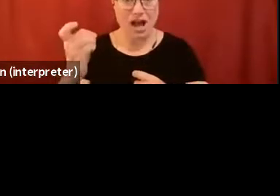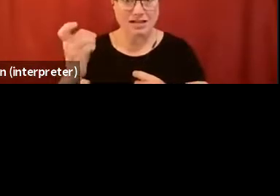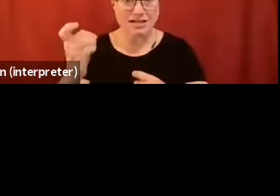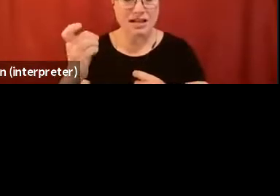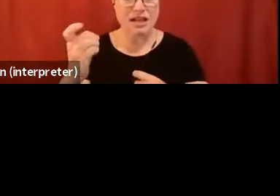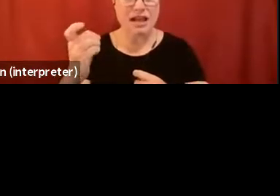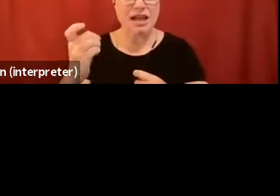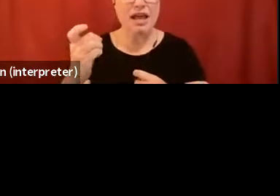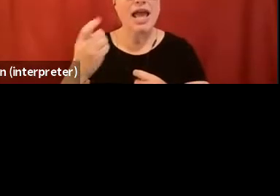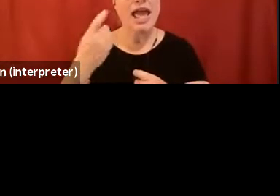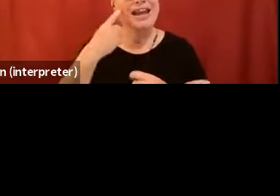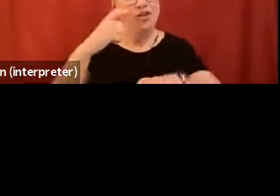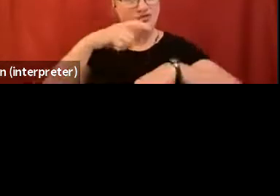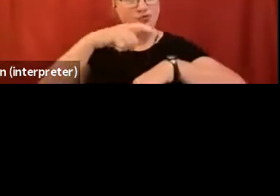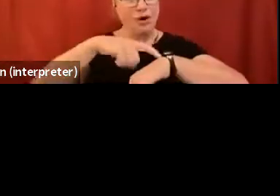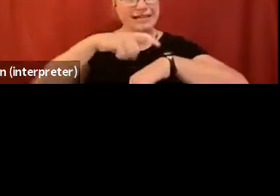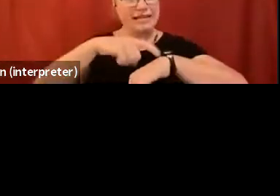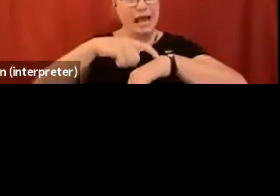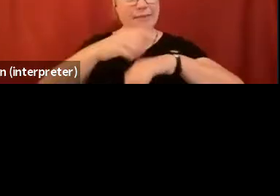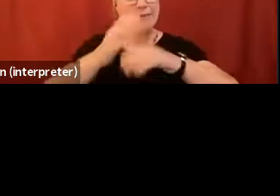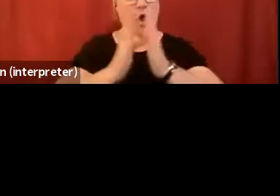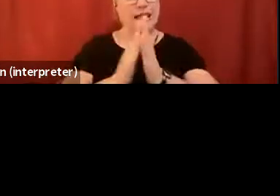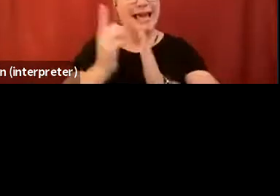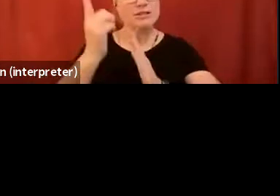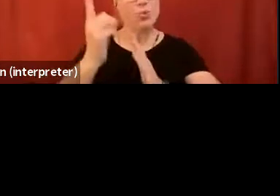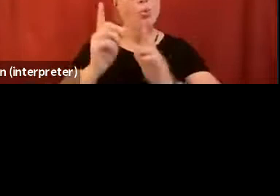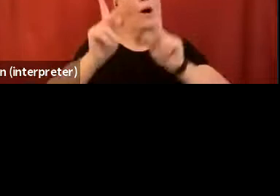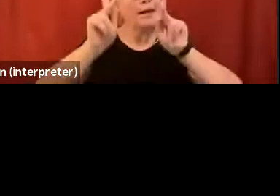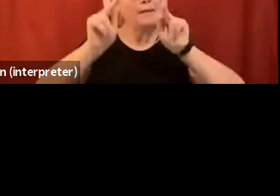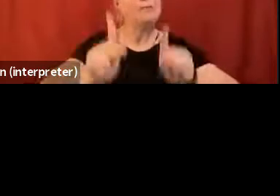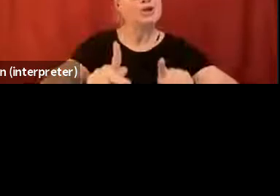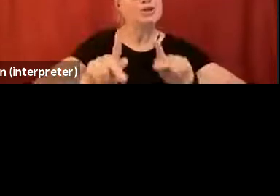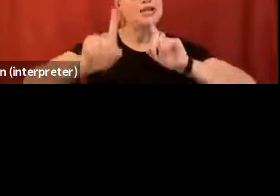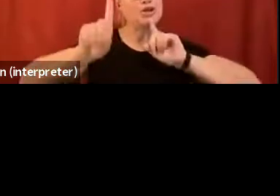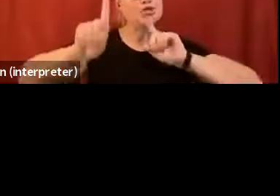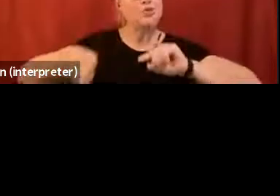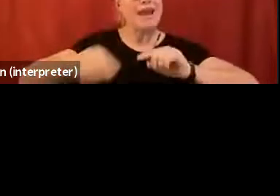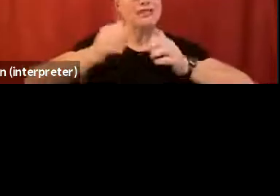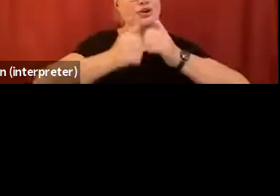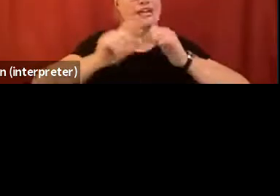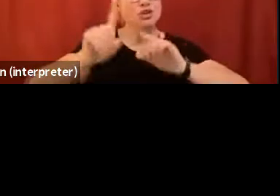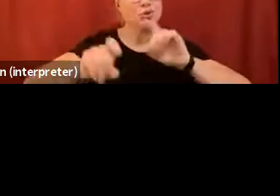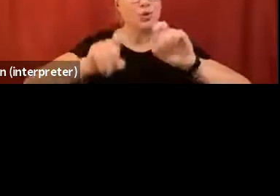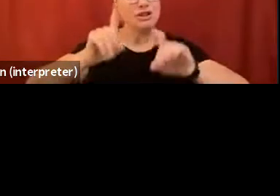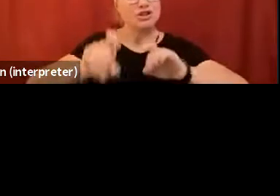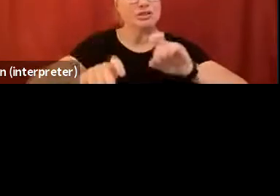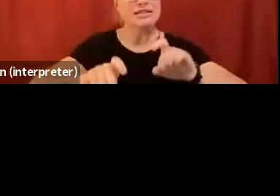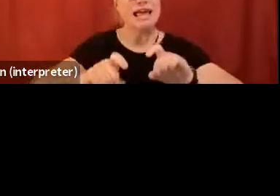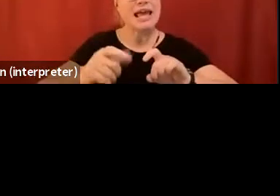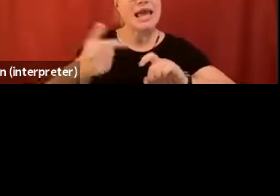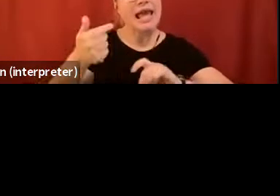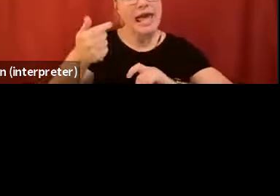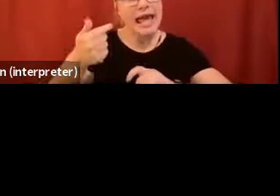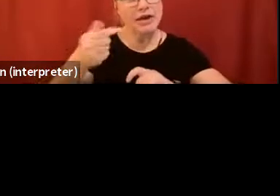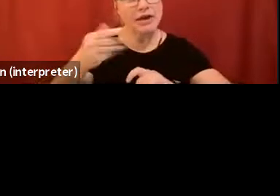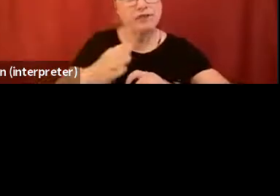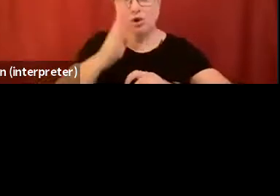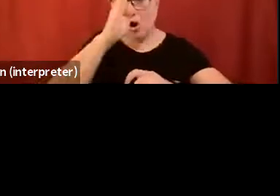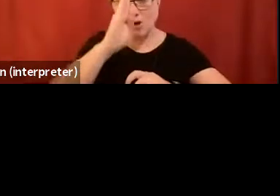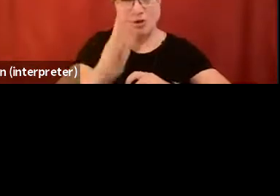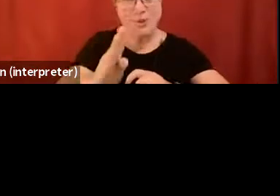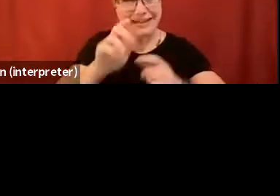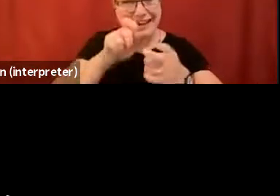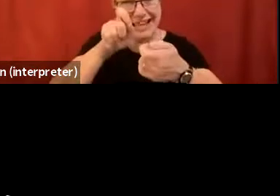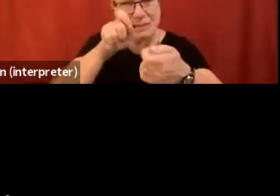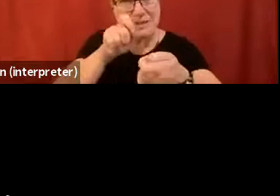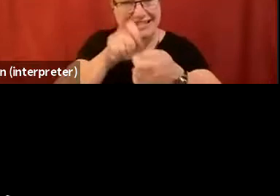sake of time, I'll ask maybe like one person to respond to each one, just so that we can get to more questions. And a couple of them are directed at particular people,